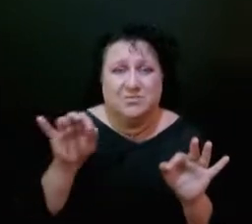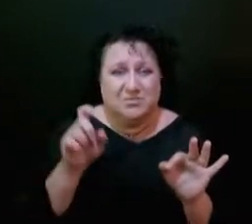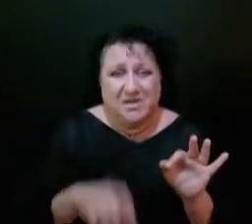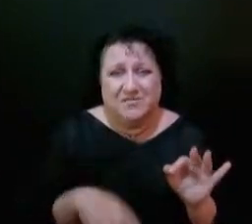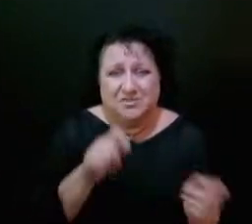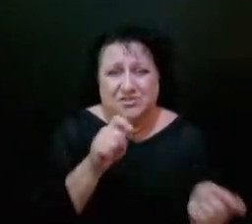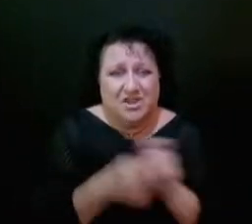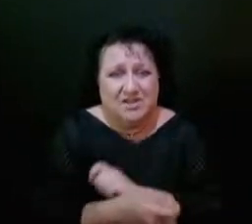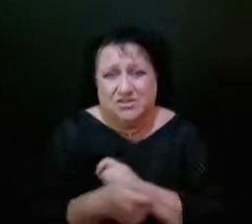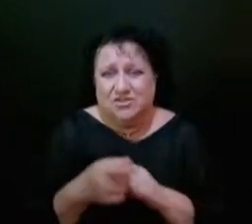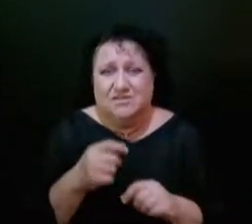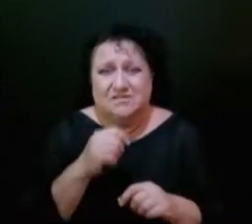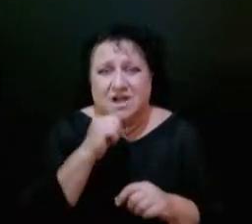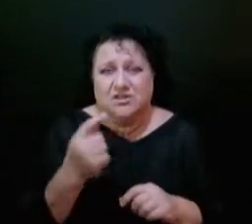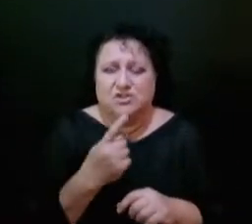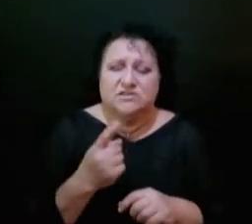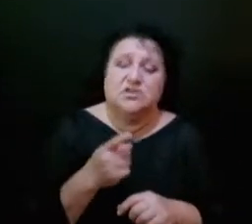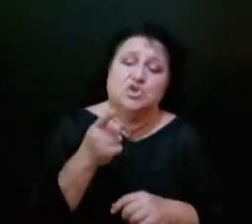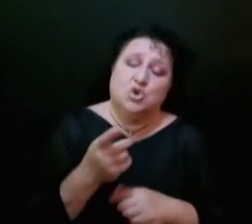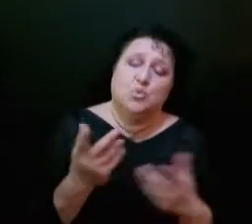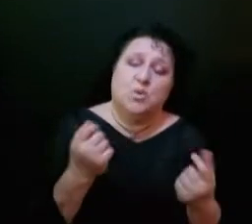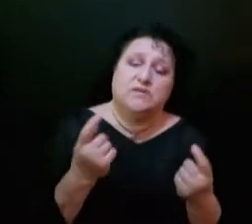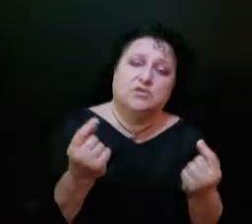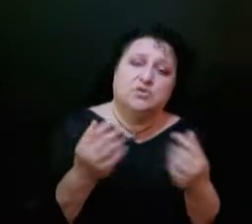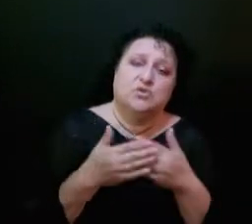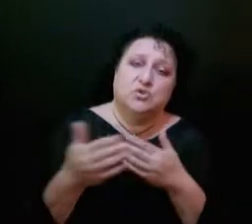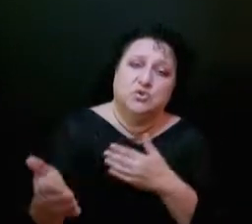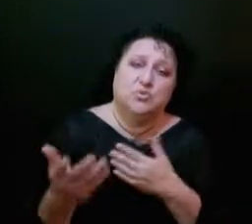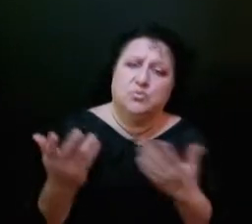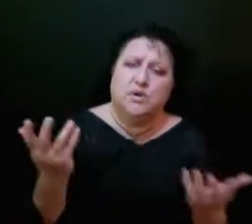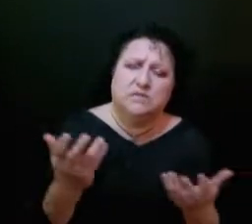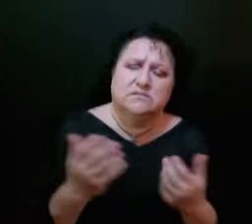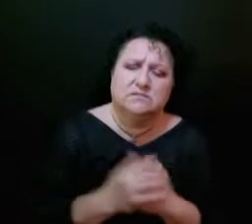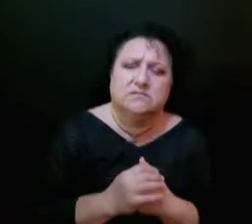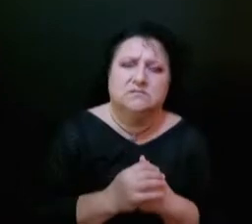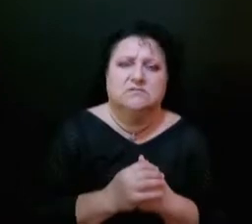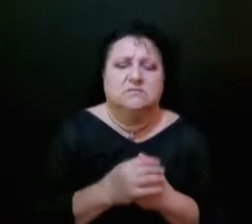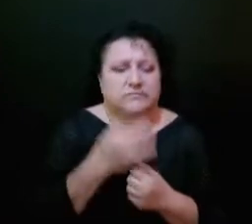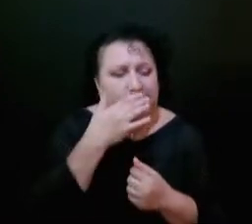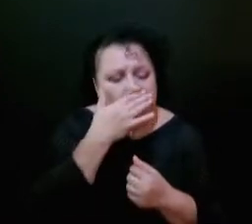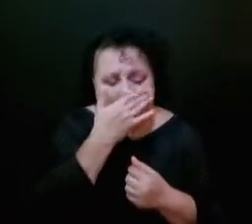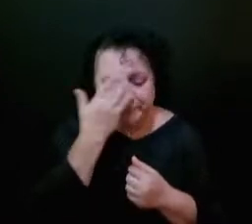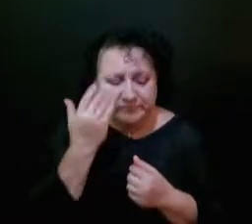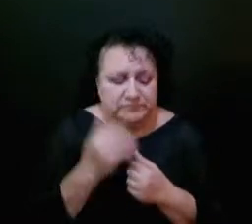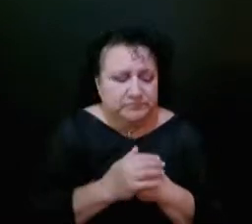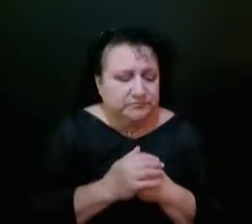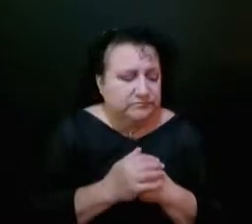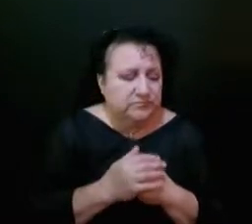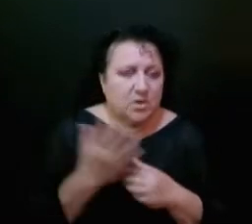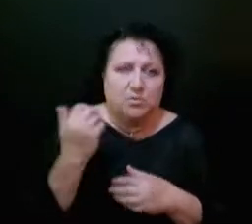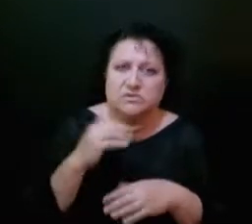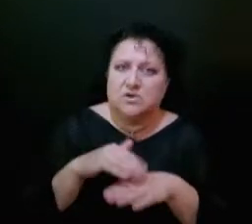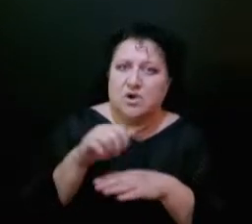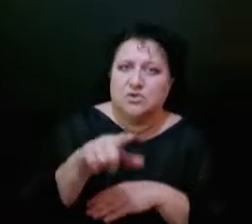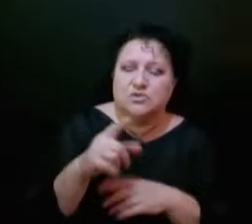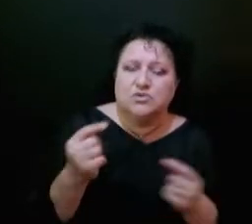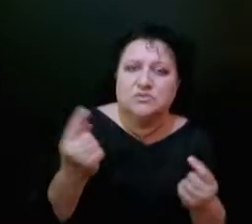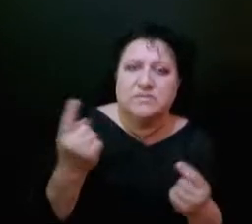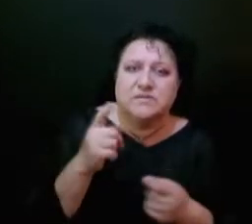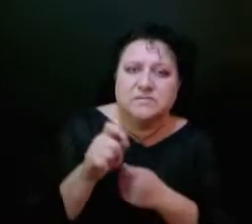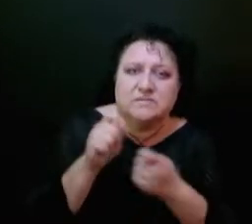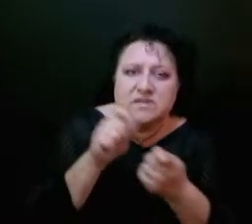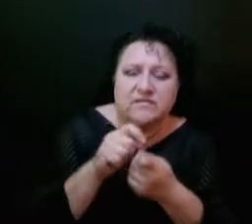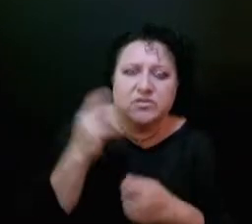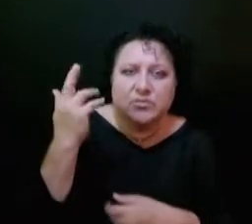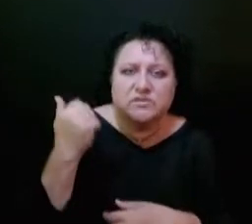you grow up, but what has God called you to do? He has called each of us to do something specific. The reason why we have a